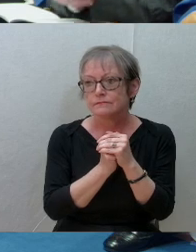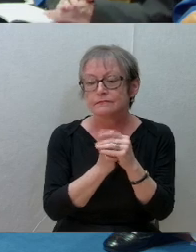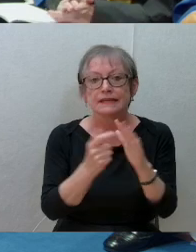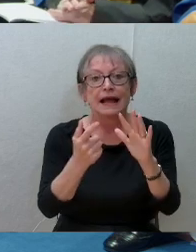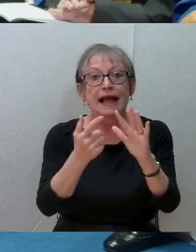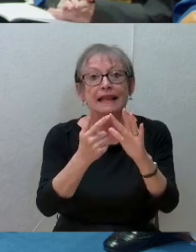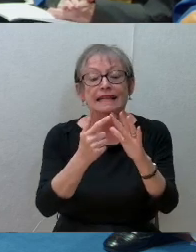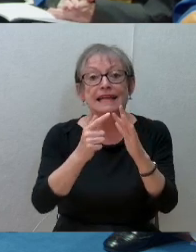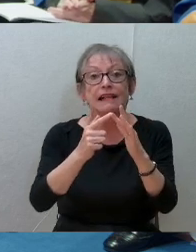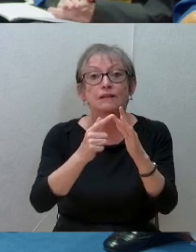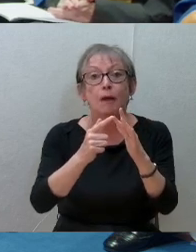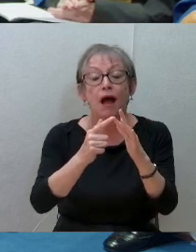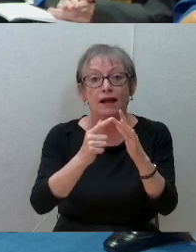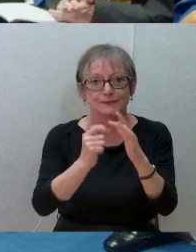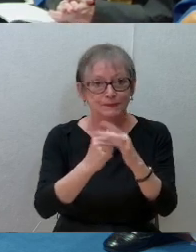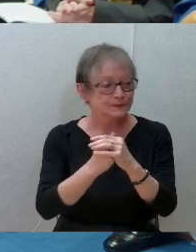Elise Ildever.